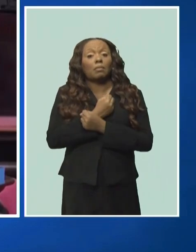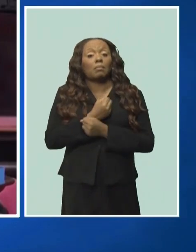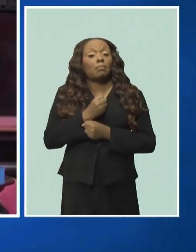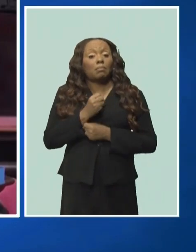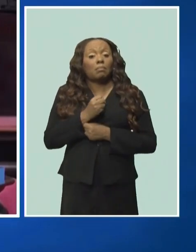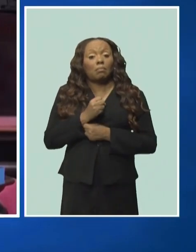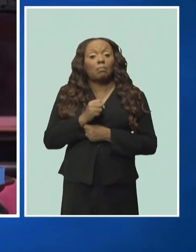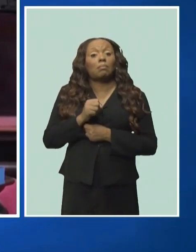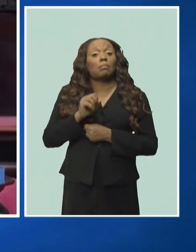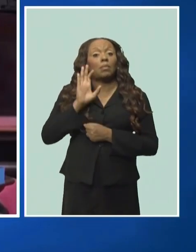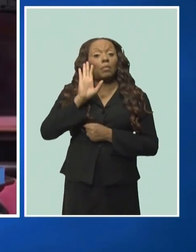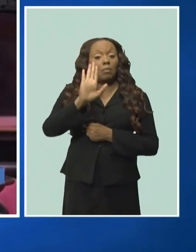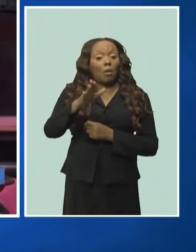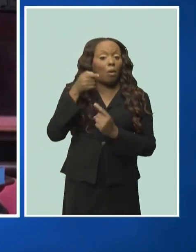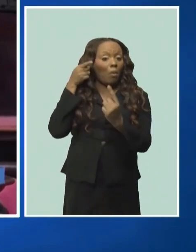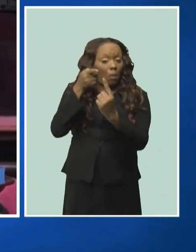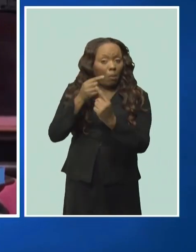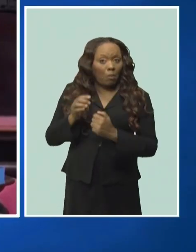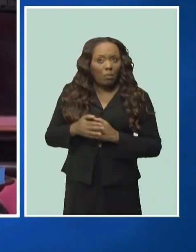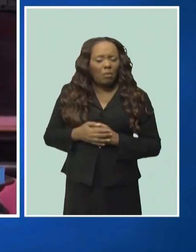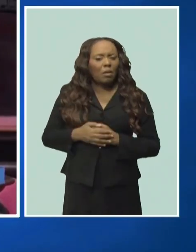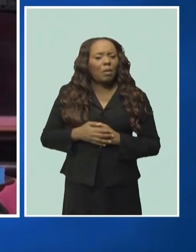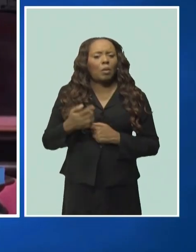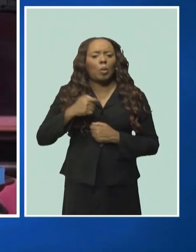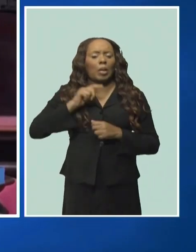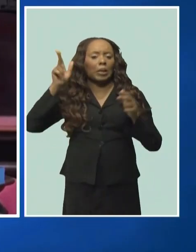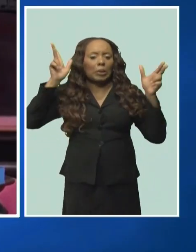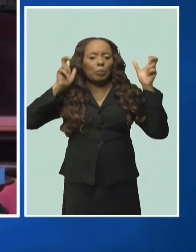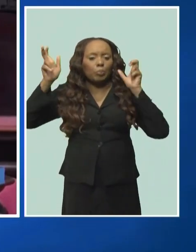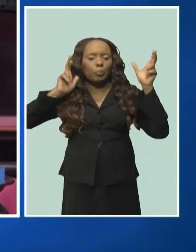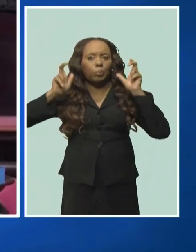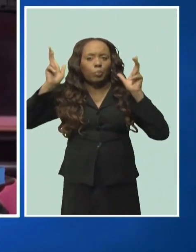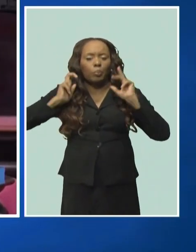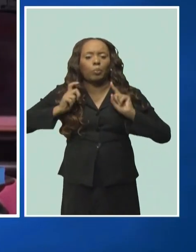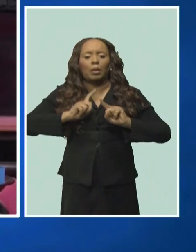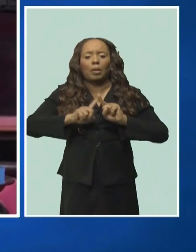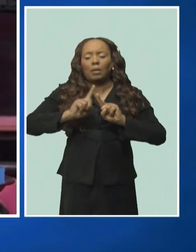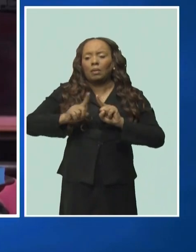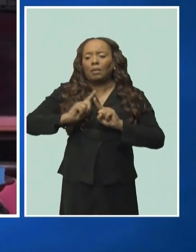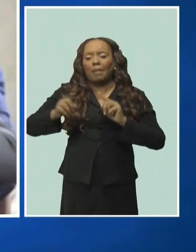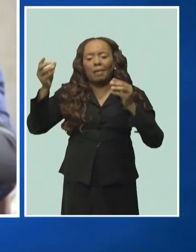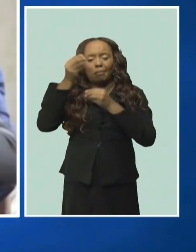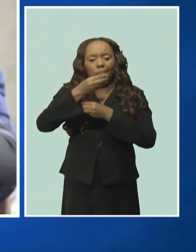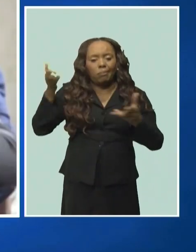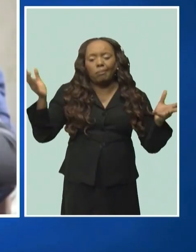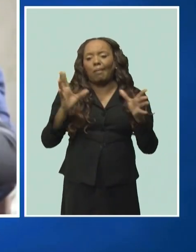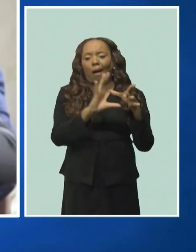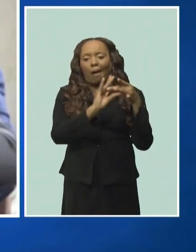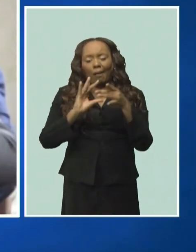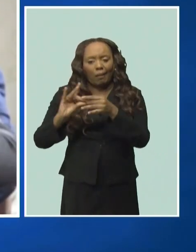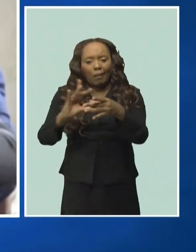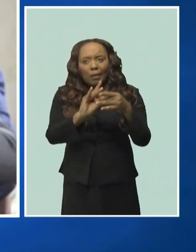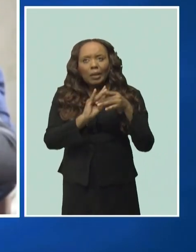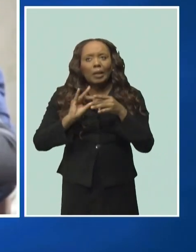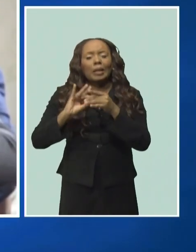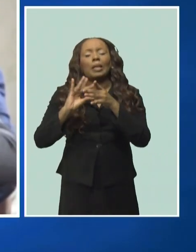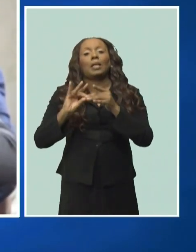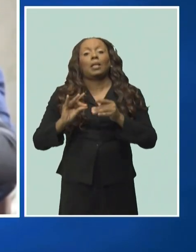We listened attentively to the various tributes paid to Grantley, and it is abundantly